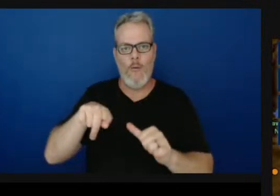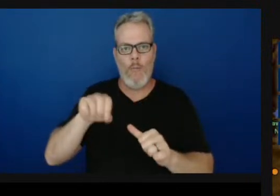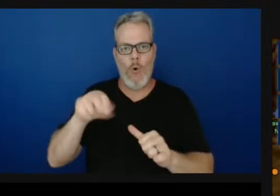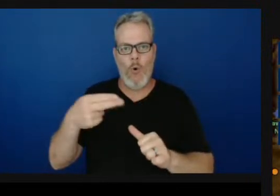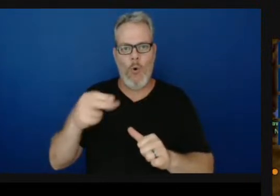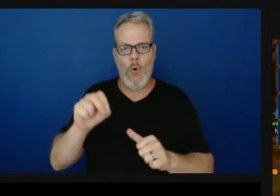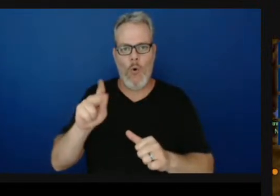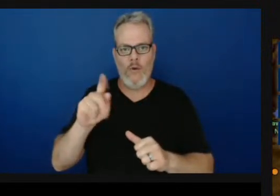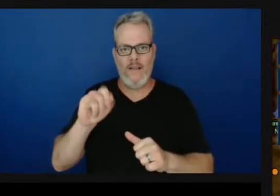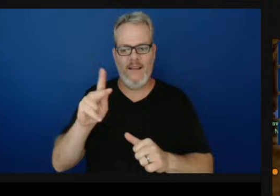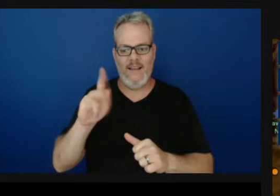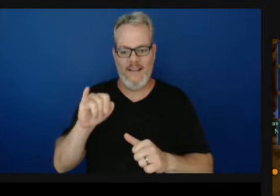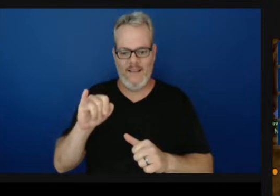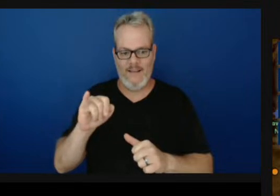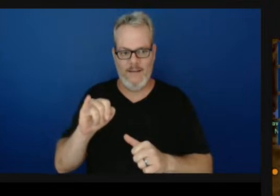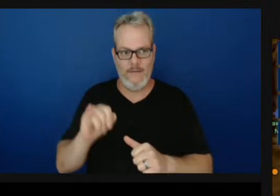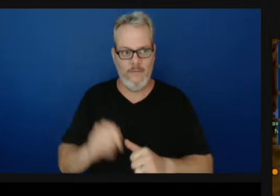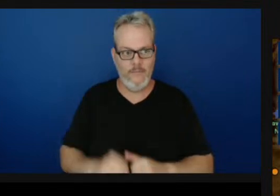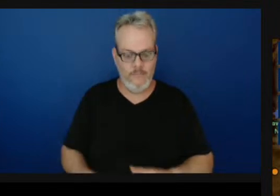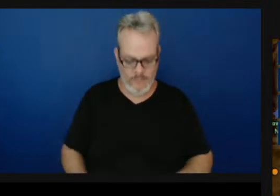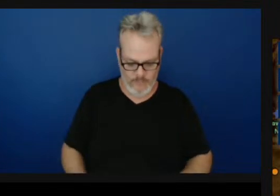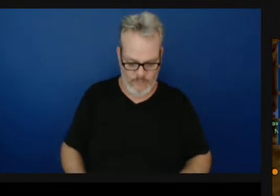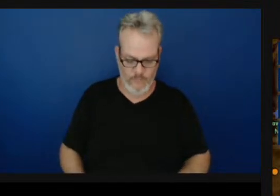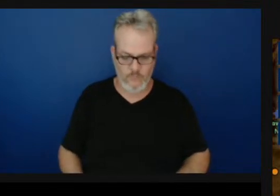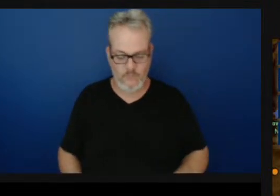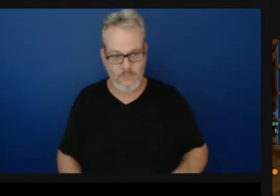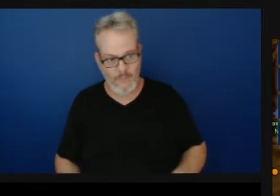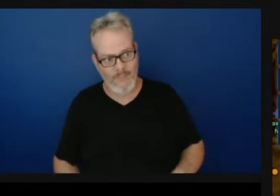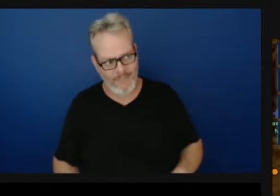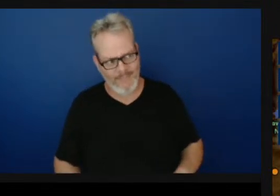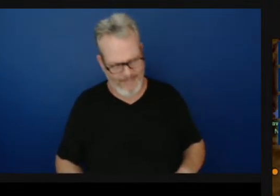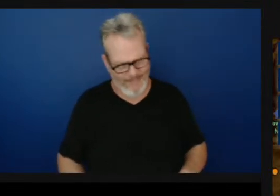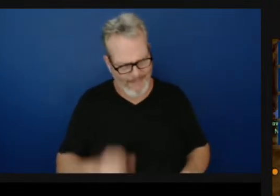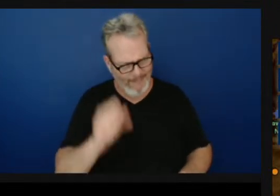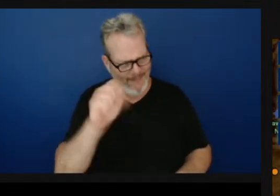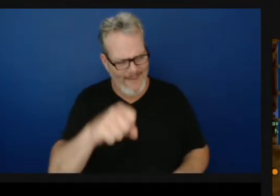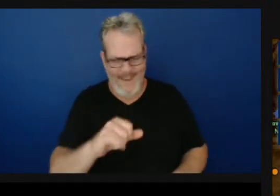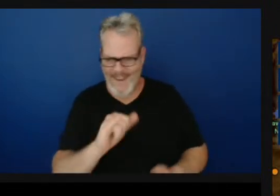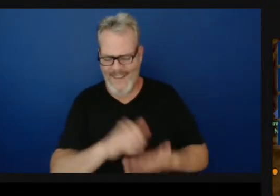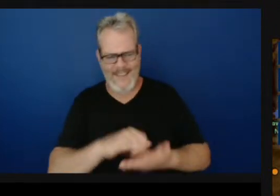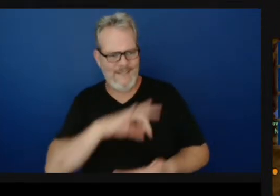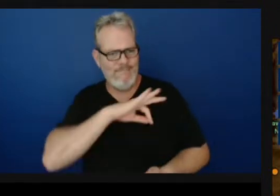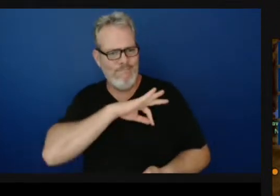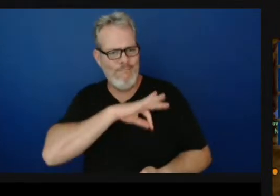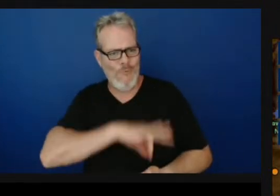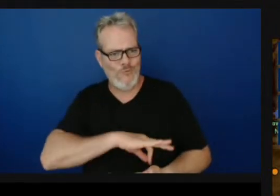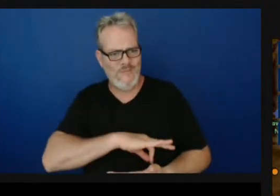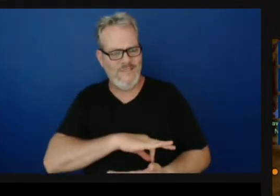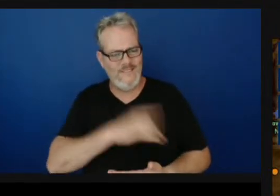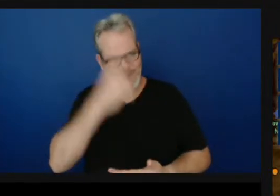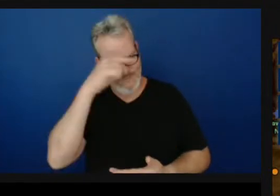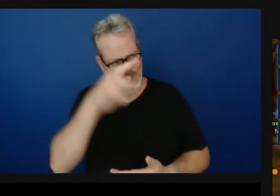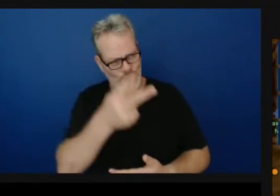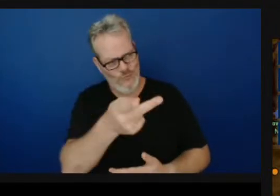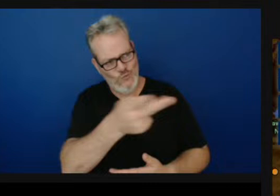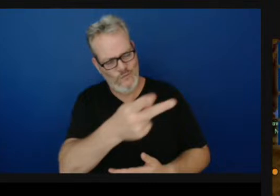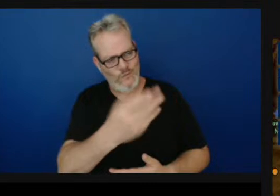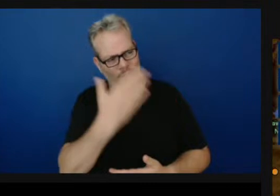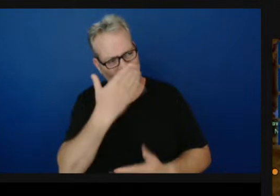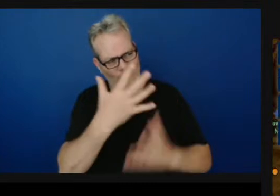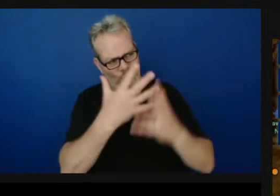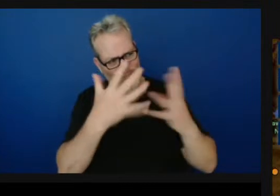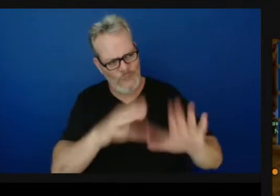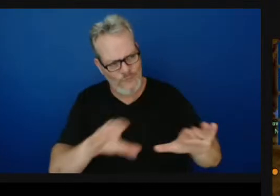So yeah, join us for that. That'll be awesome. Yeah, bonus live for you guys tomorrow. And mahalo Lou and Dane for heading down there to do that.